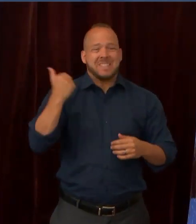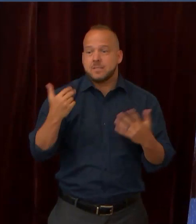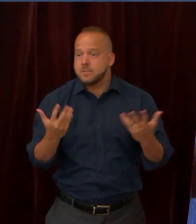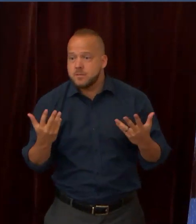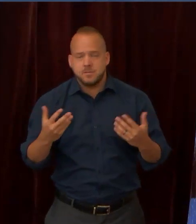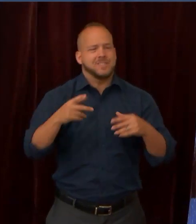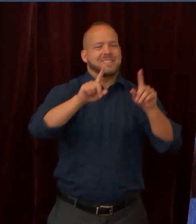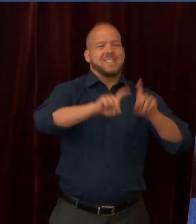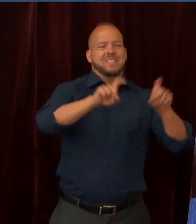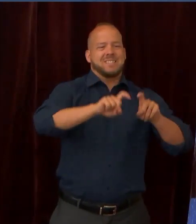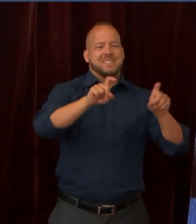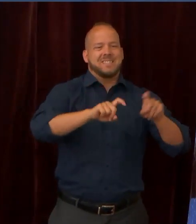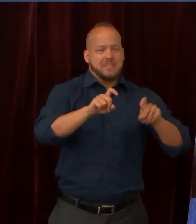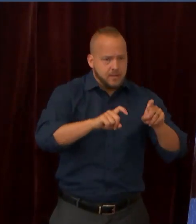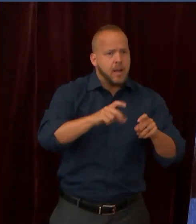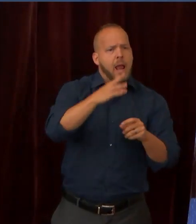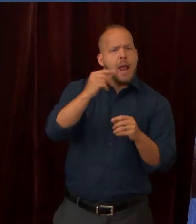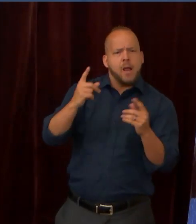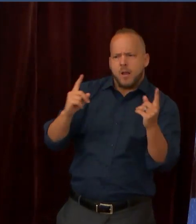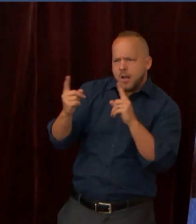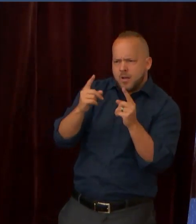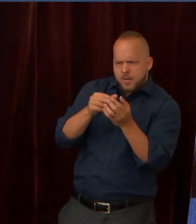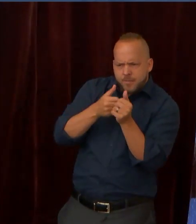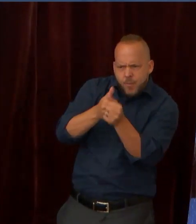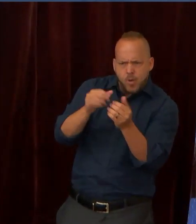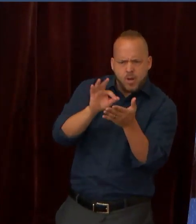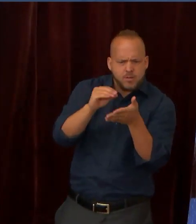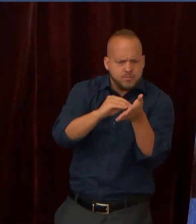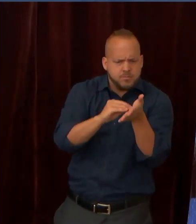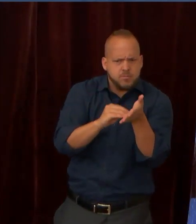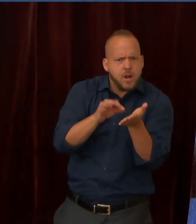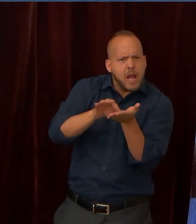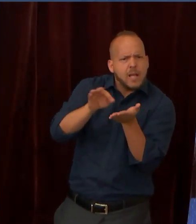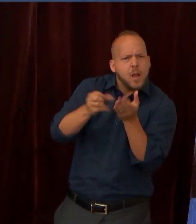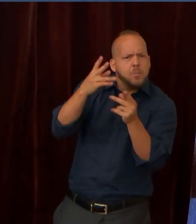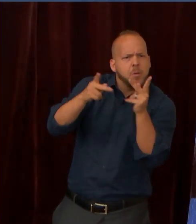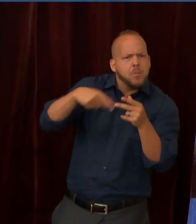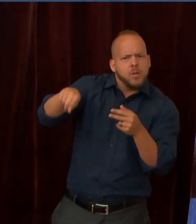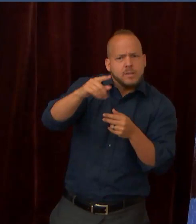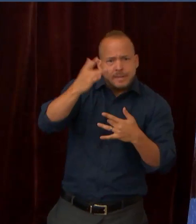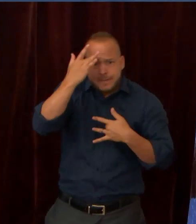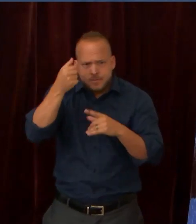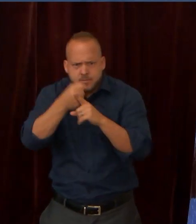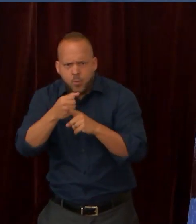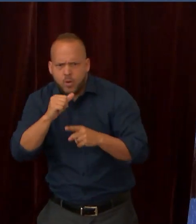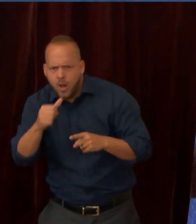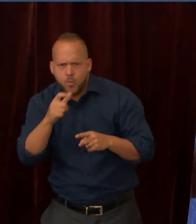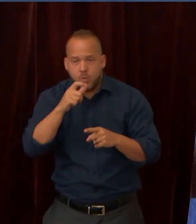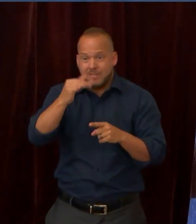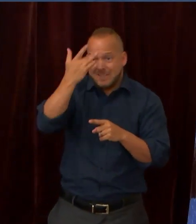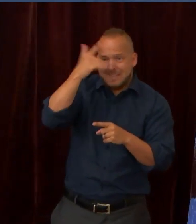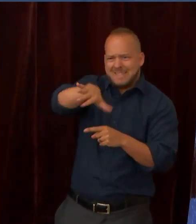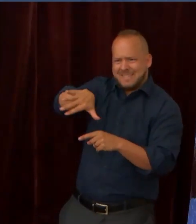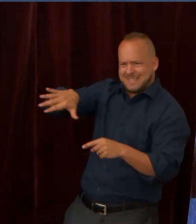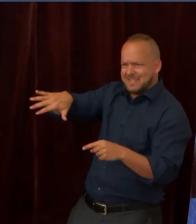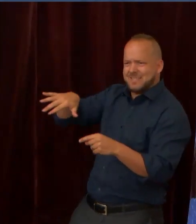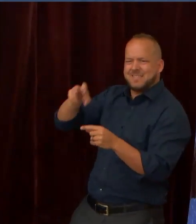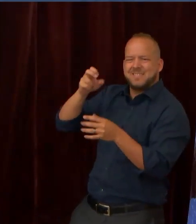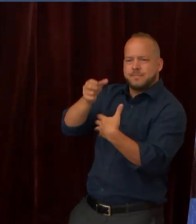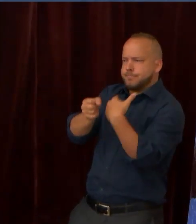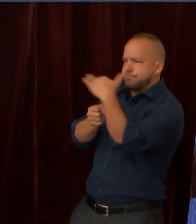those weapons are in place and usable at the same time that we remove these social distancing rules. So the